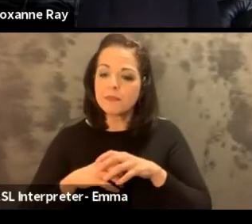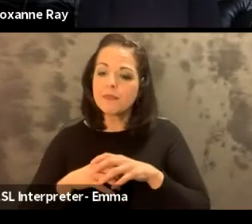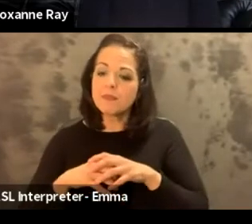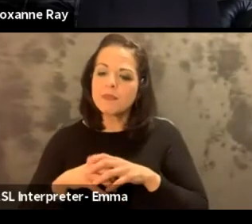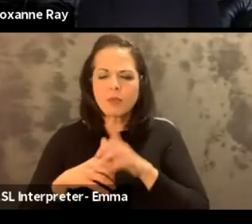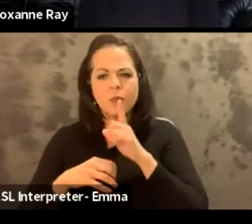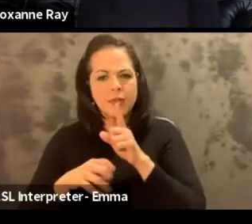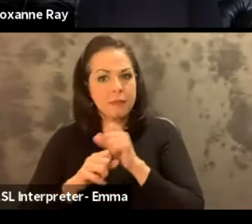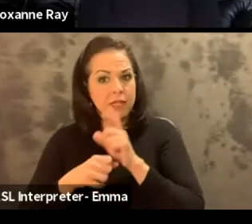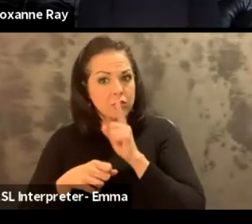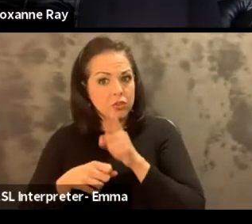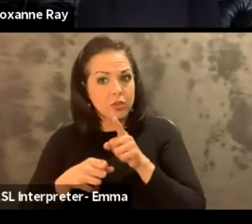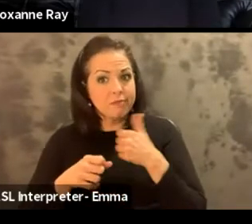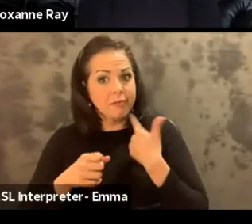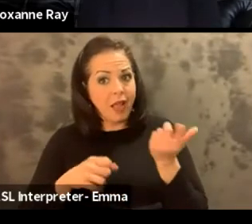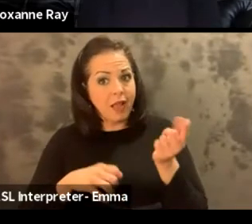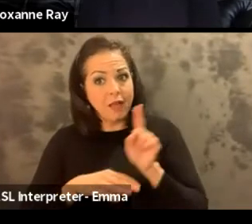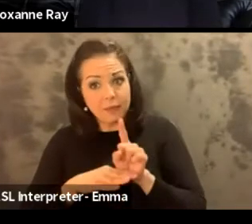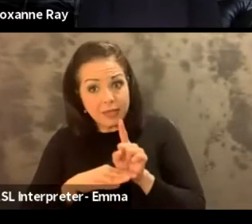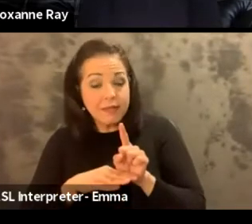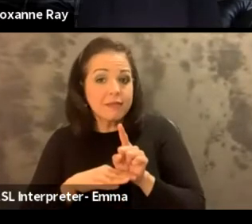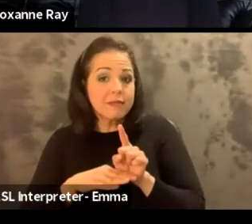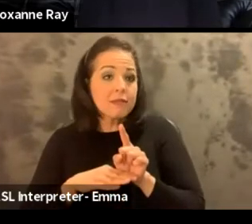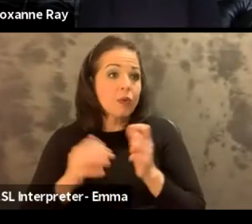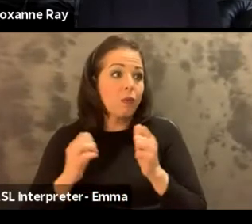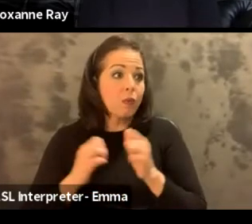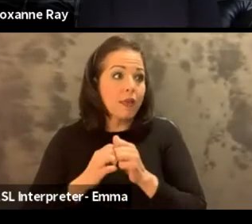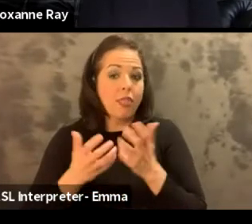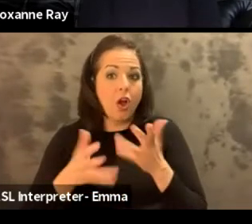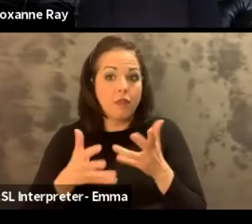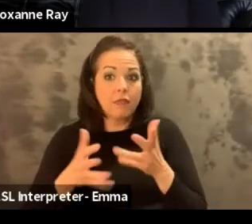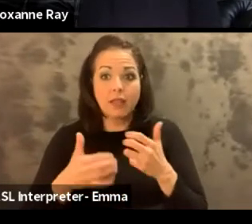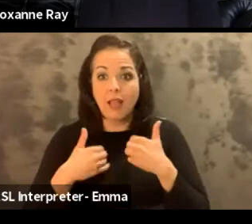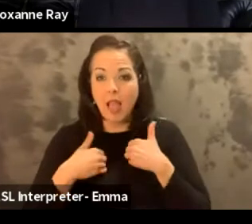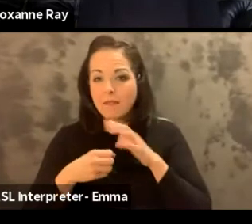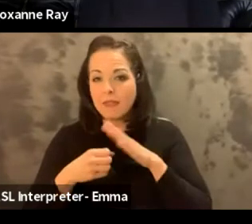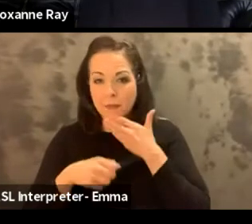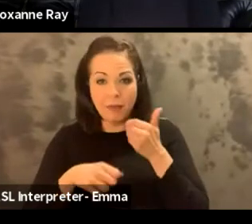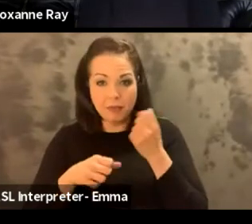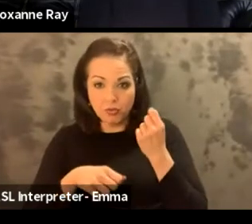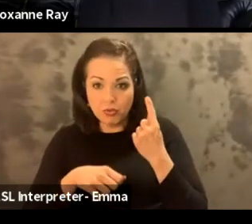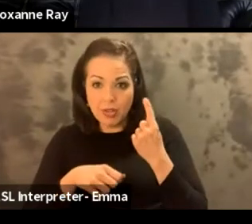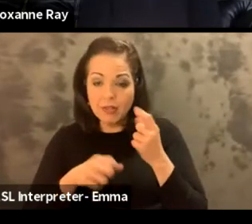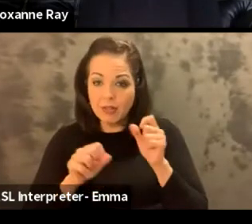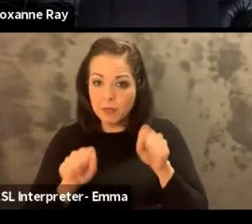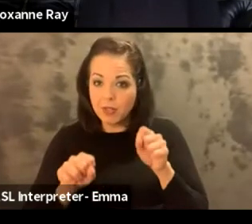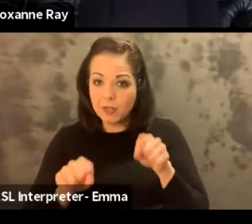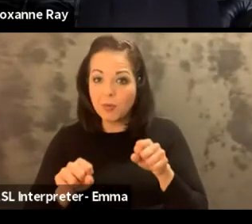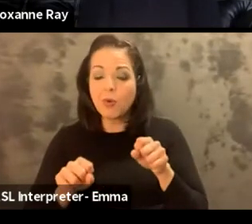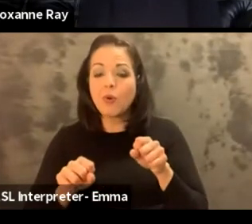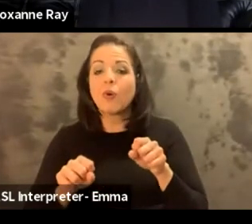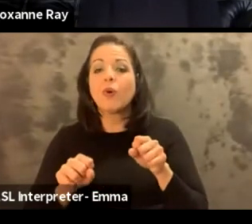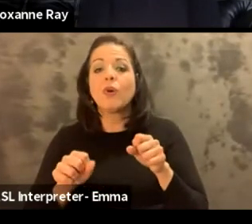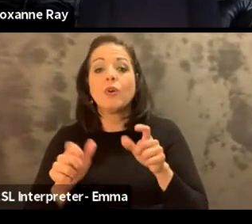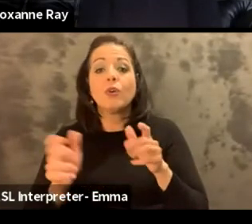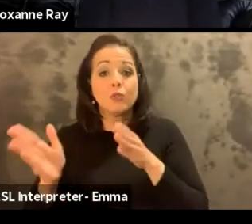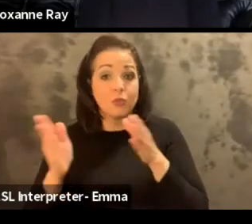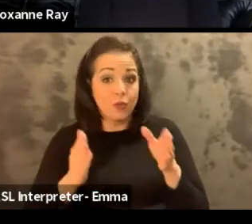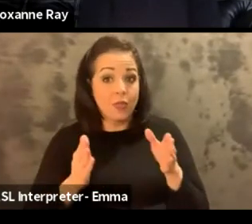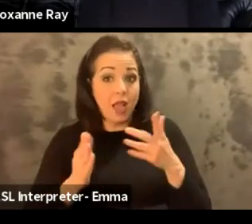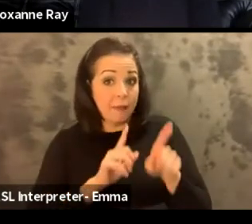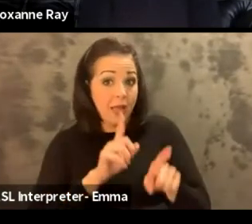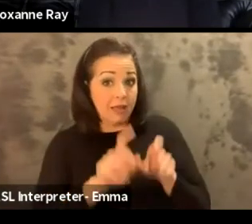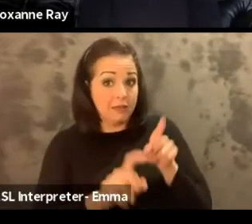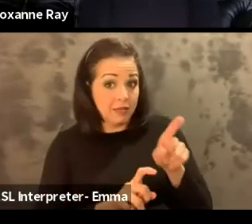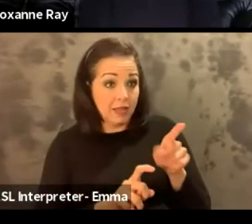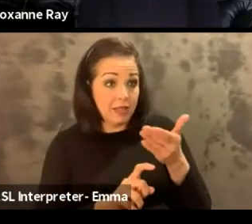making sure that I come in with, you know, as best of an understanding that I can, so that I'm asking questions